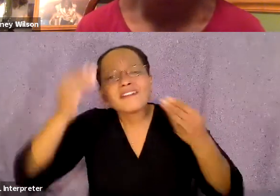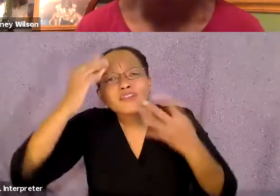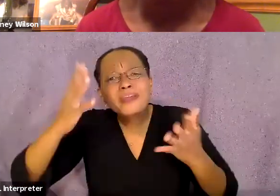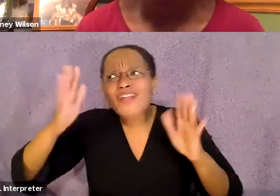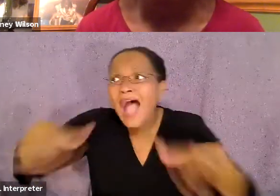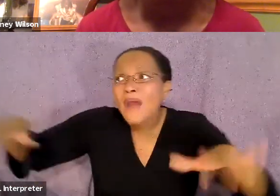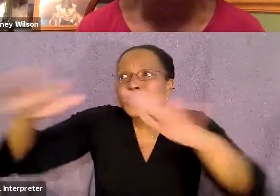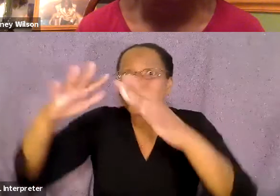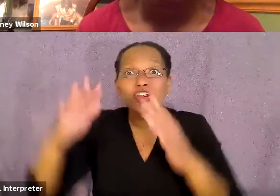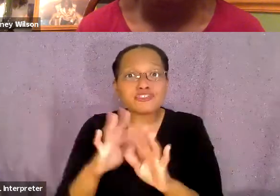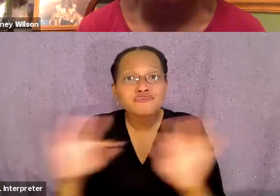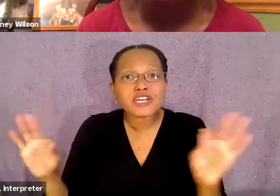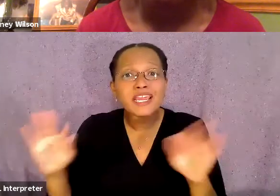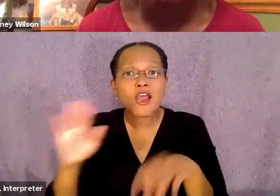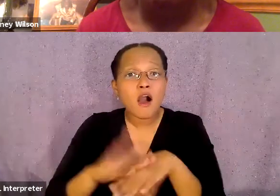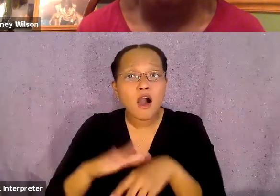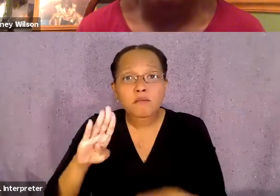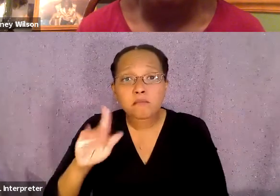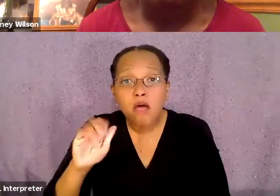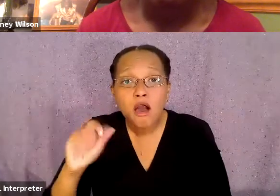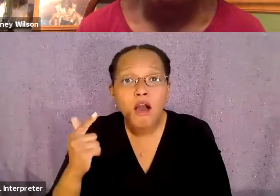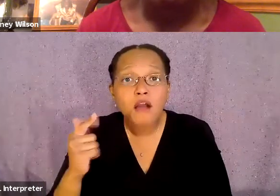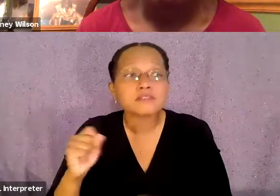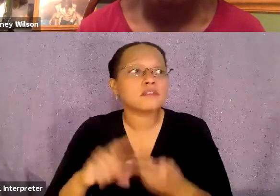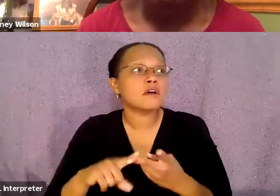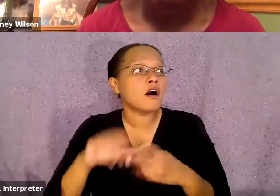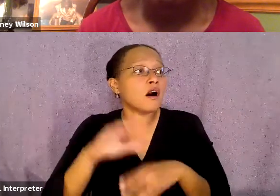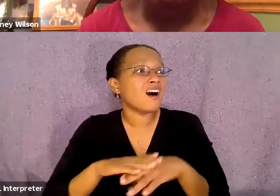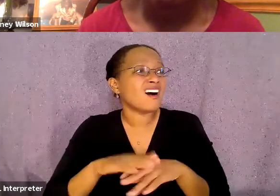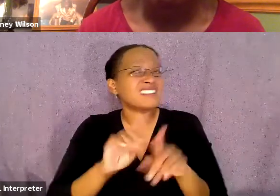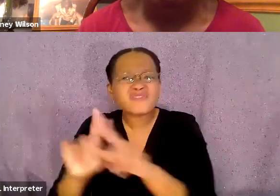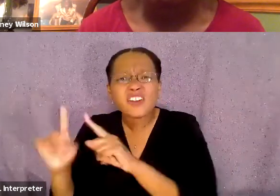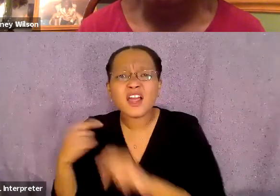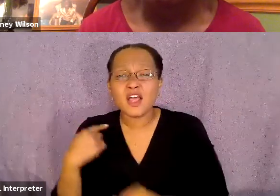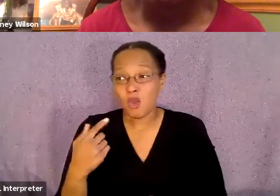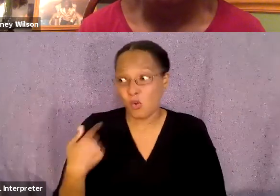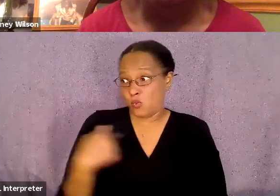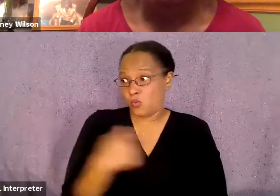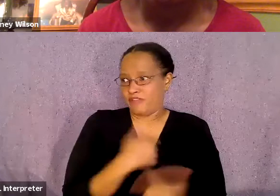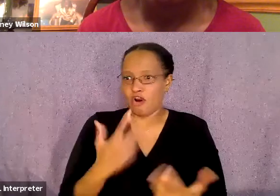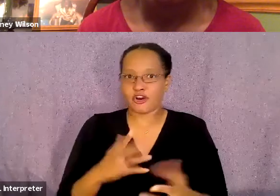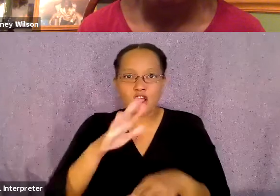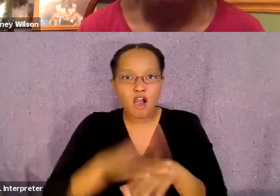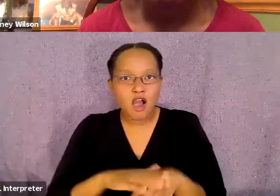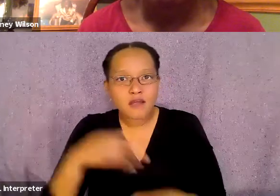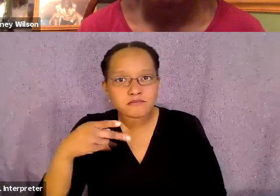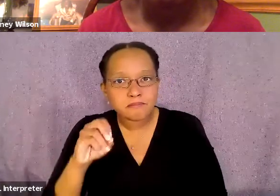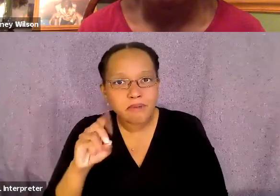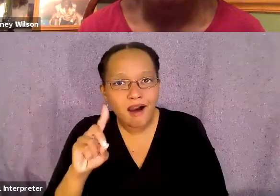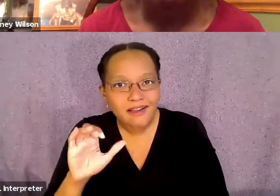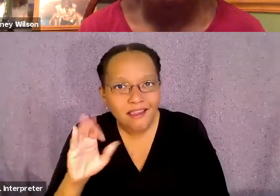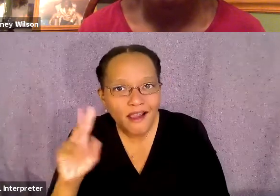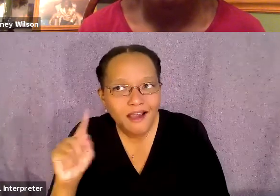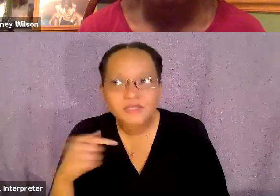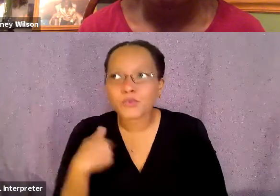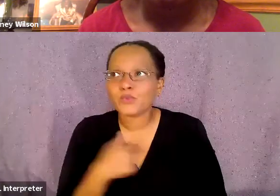for free. It's on blogs. It's on different outlets. You know, we've done podcasts. We've done this. We've done that. So for you to know the jargon